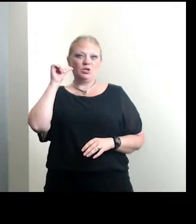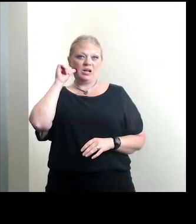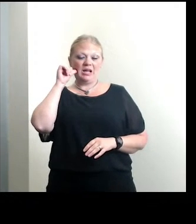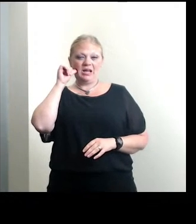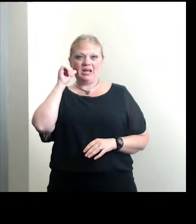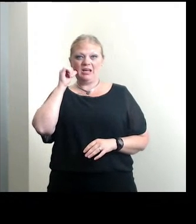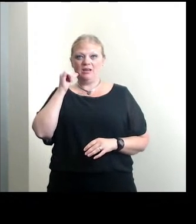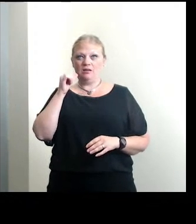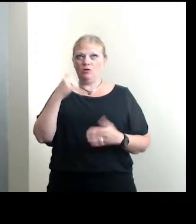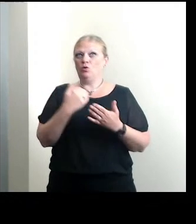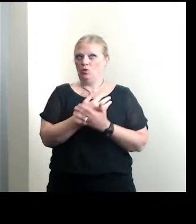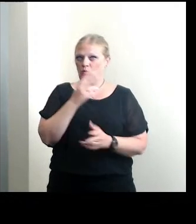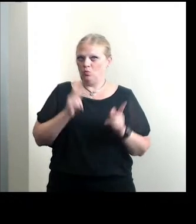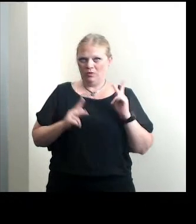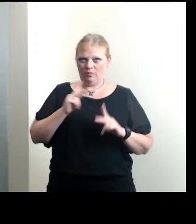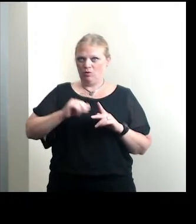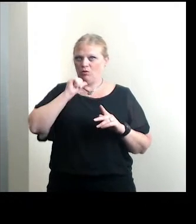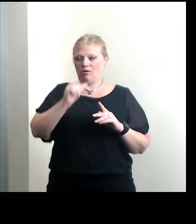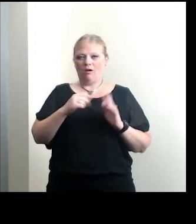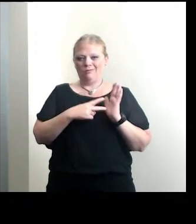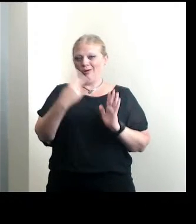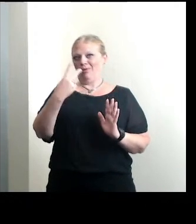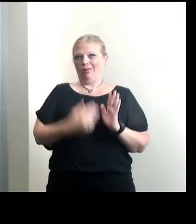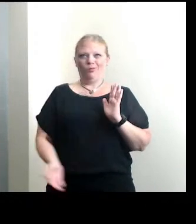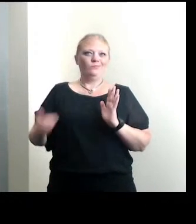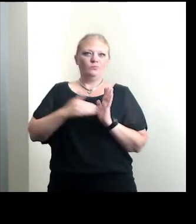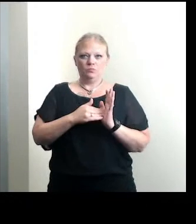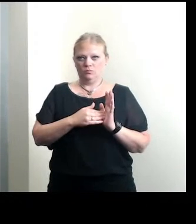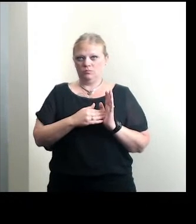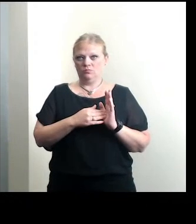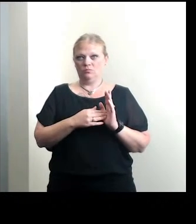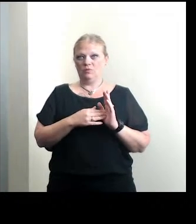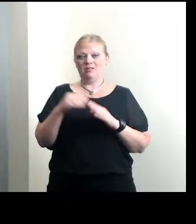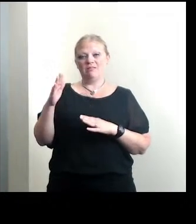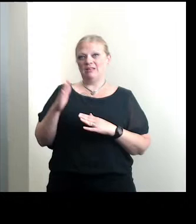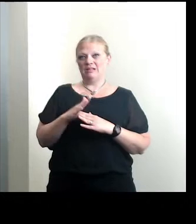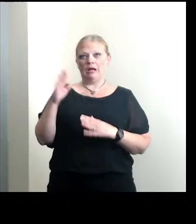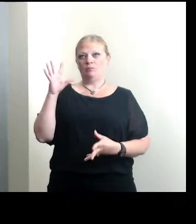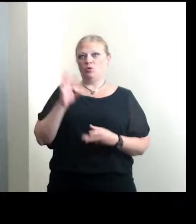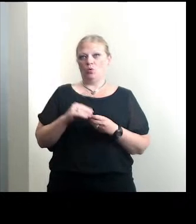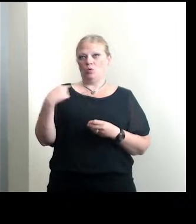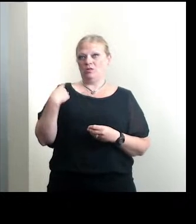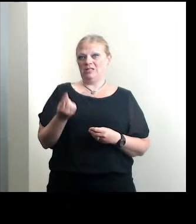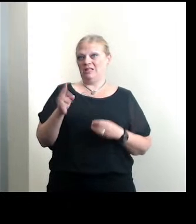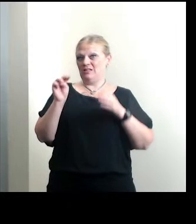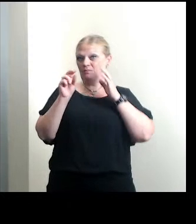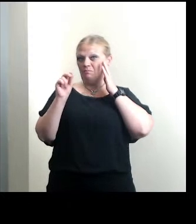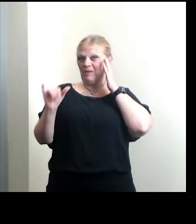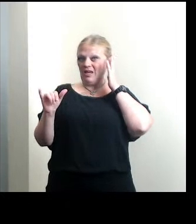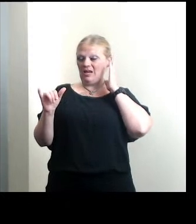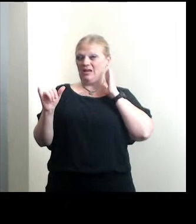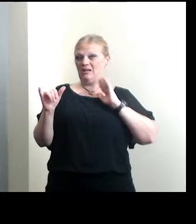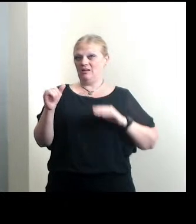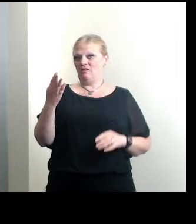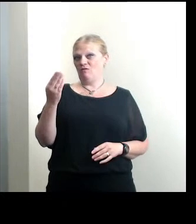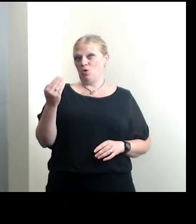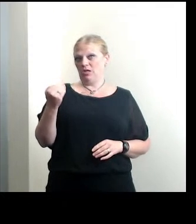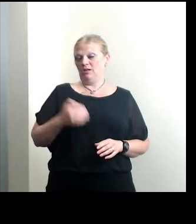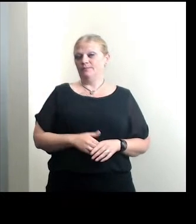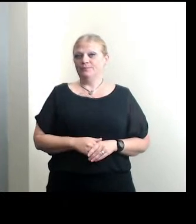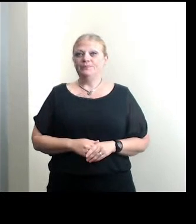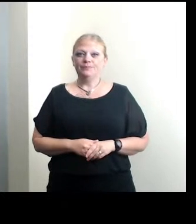are new people. These are not repeats. And it's the highest total, one-day total, since May of, or the 14th of